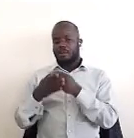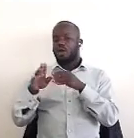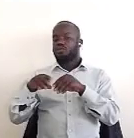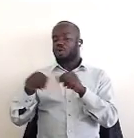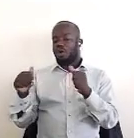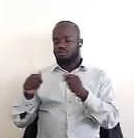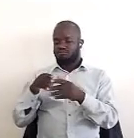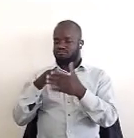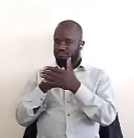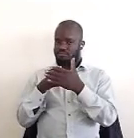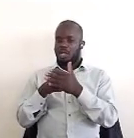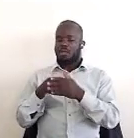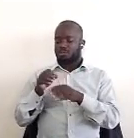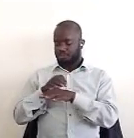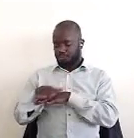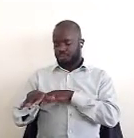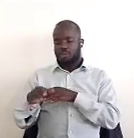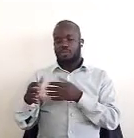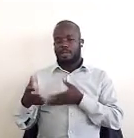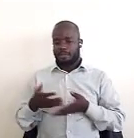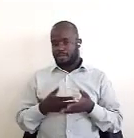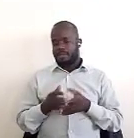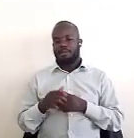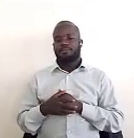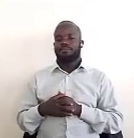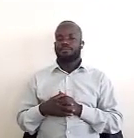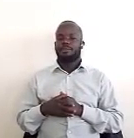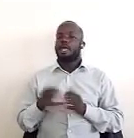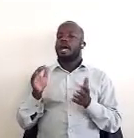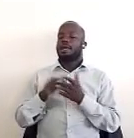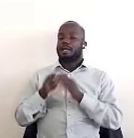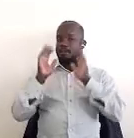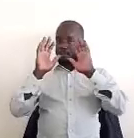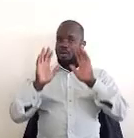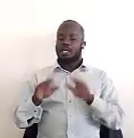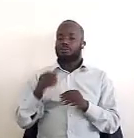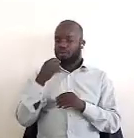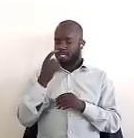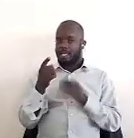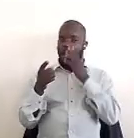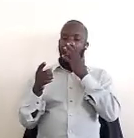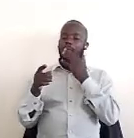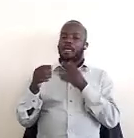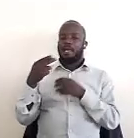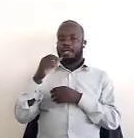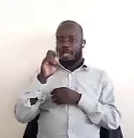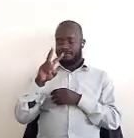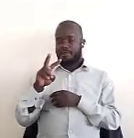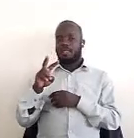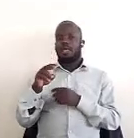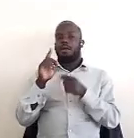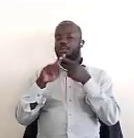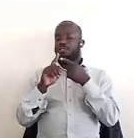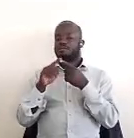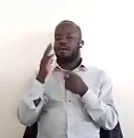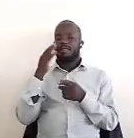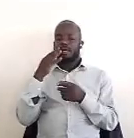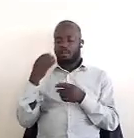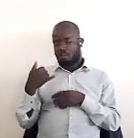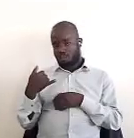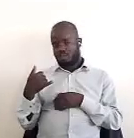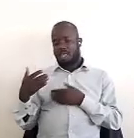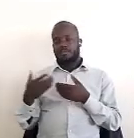take the necessary precautions to prevent transmission during childbirth. Needless to say, HIV-positive